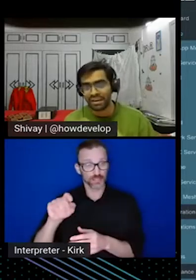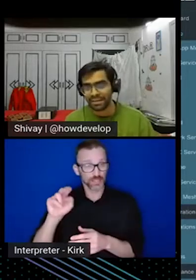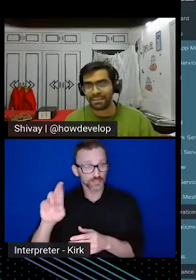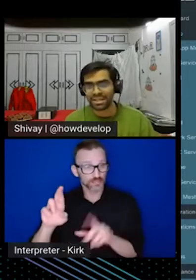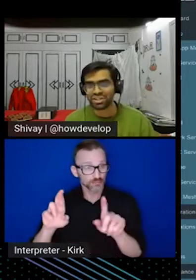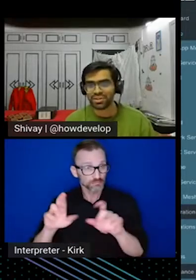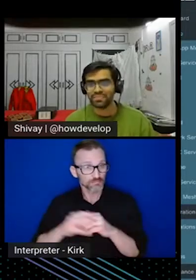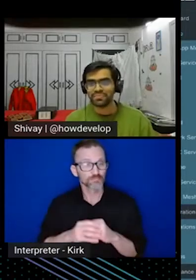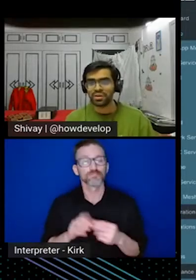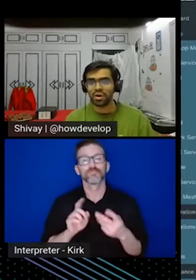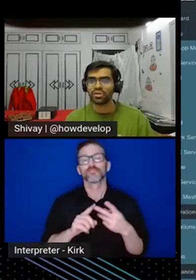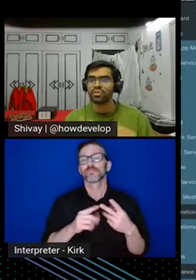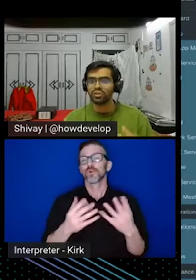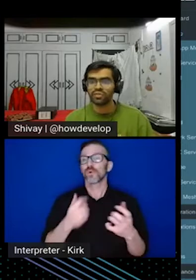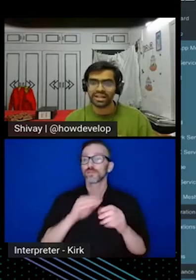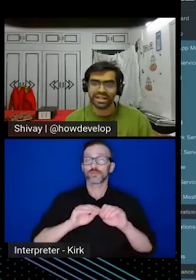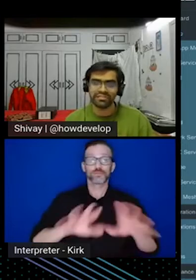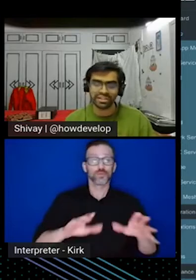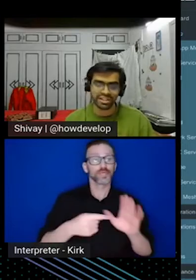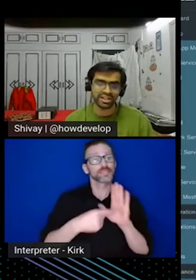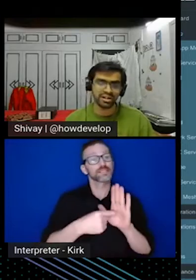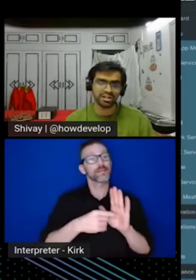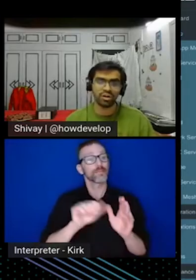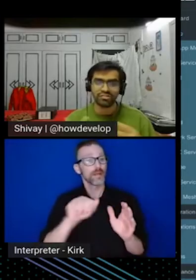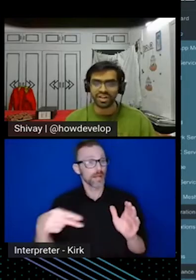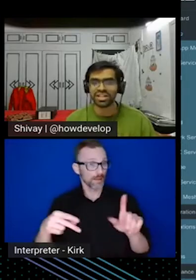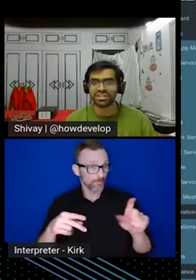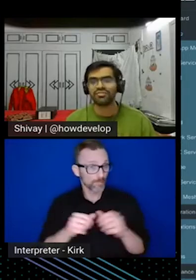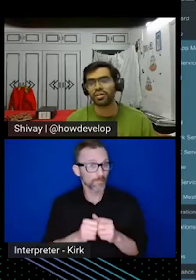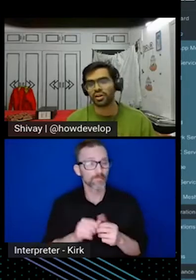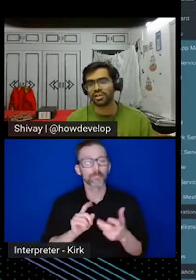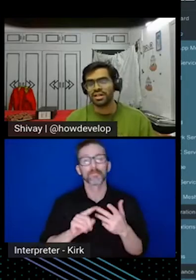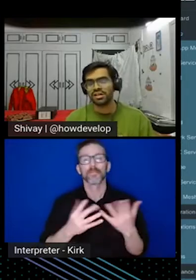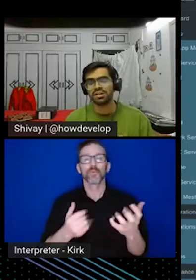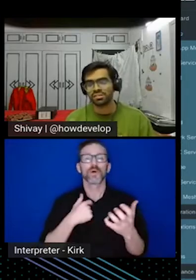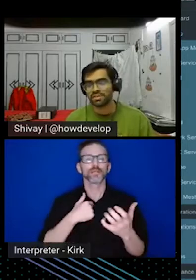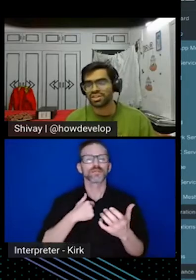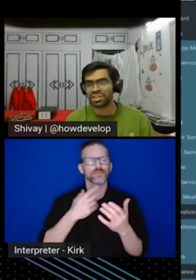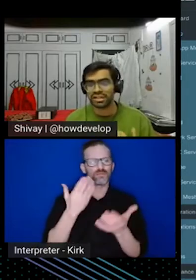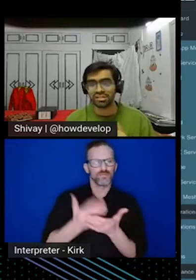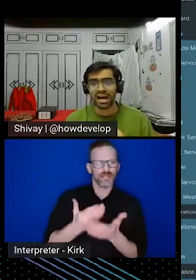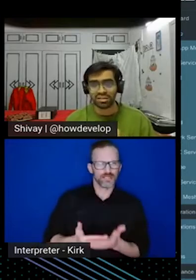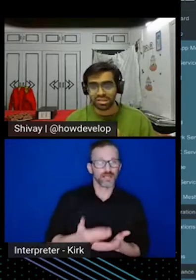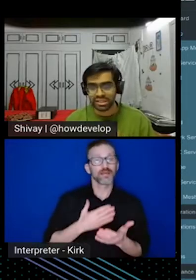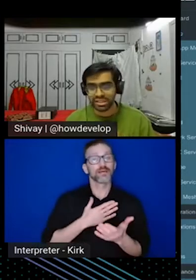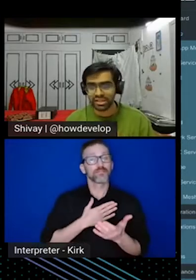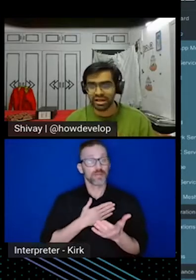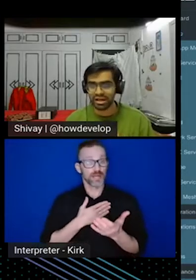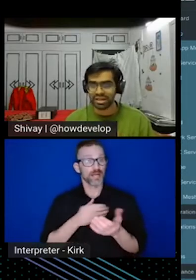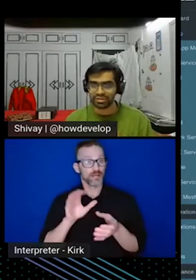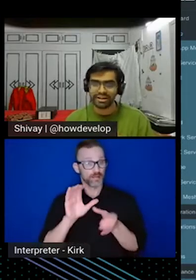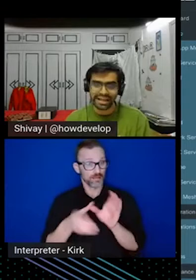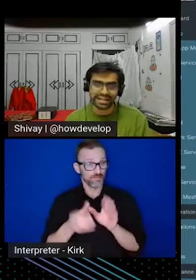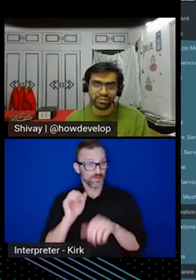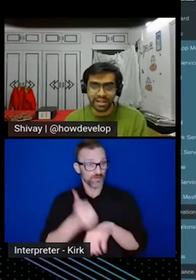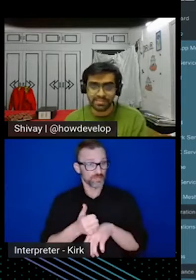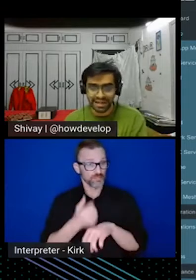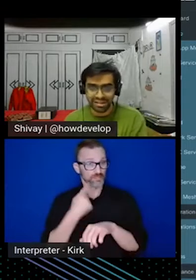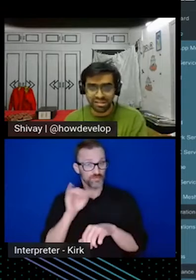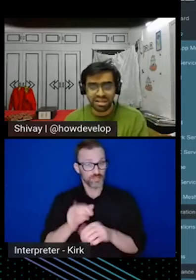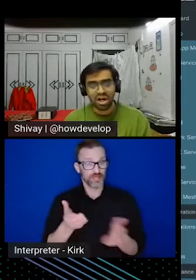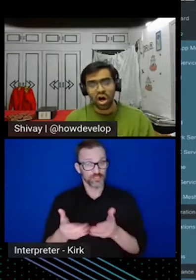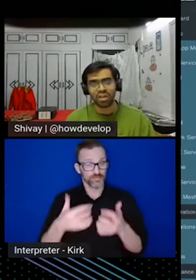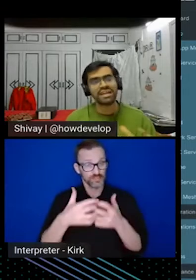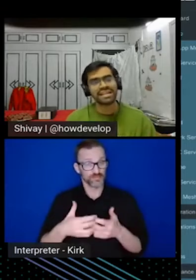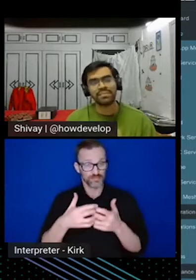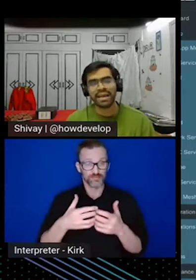a sample application, or you want to validate whether the configuration for your service mesh is actually adhering to best